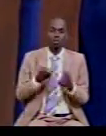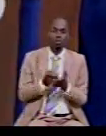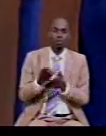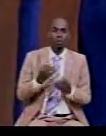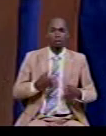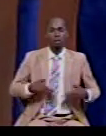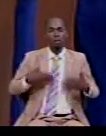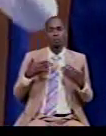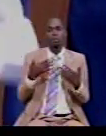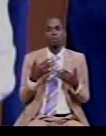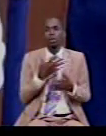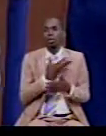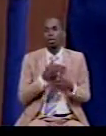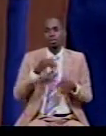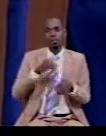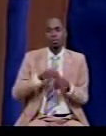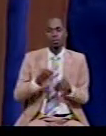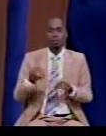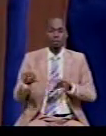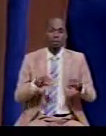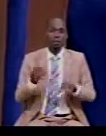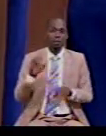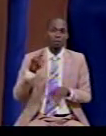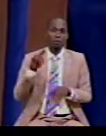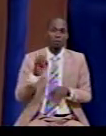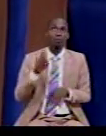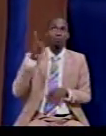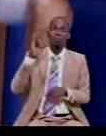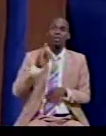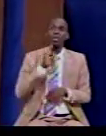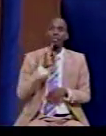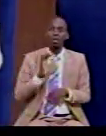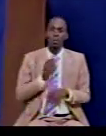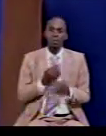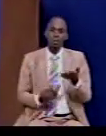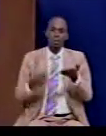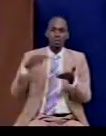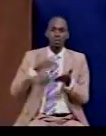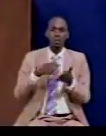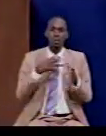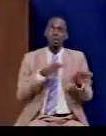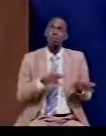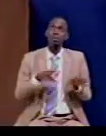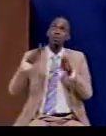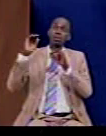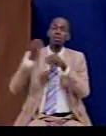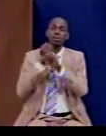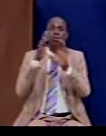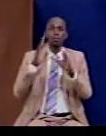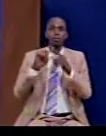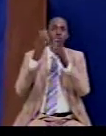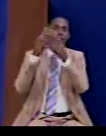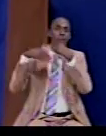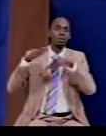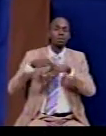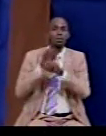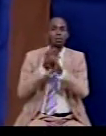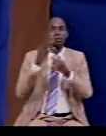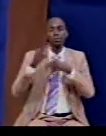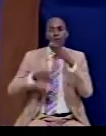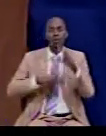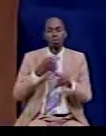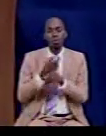and ascended Savior into heaven. And he's the Savior of the whole world, even the Gentiles. In Romans, he's our justifier. And in